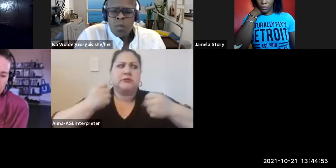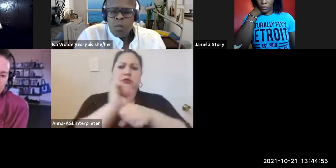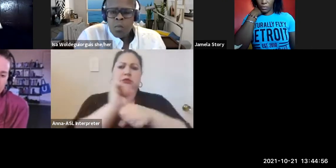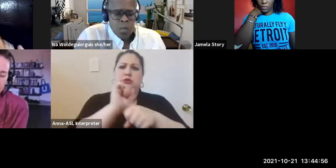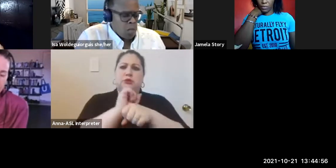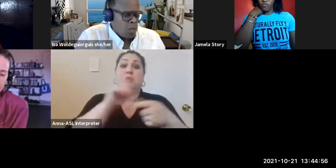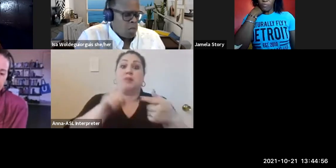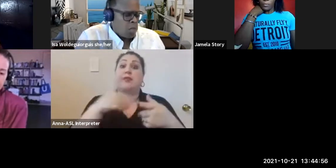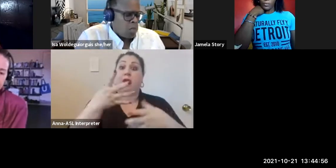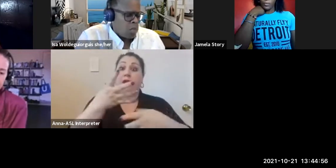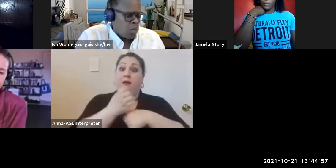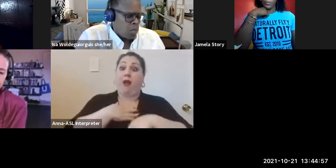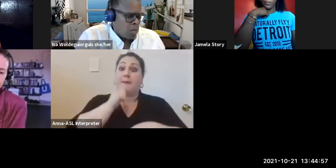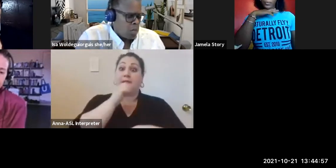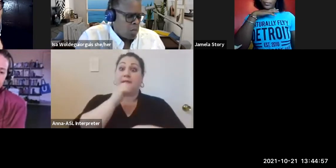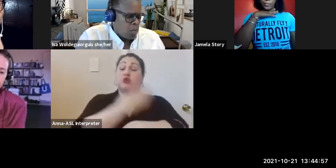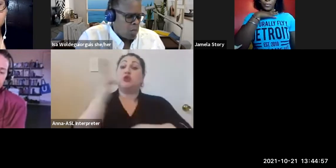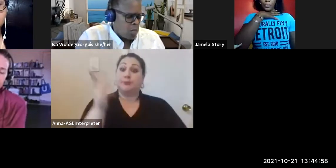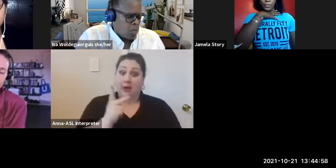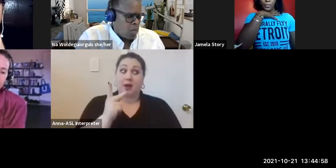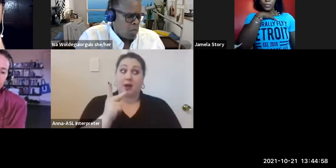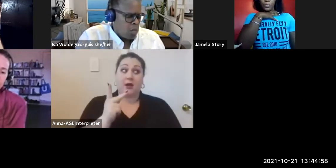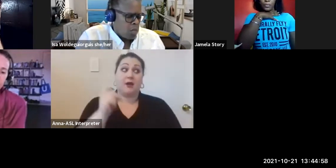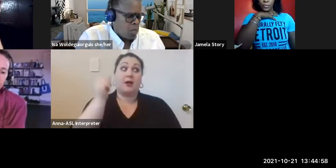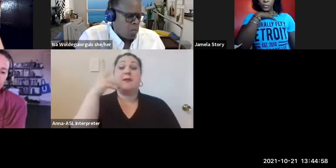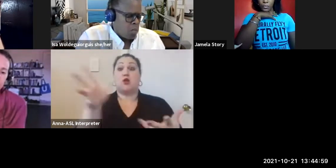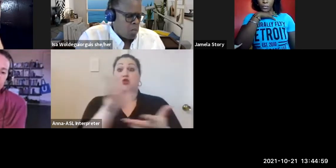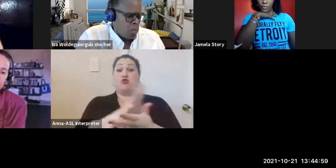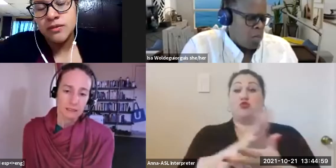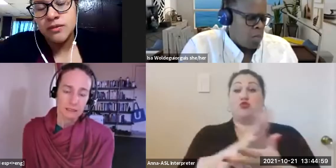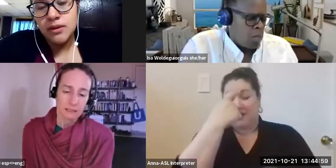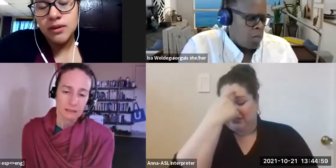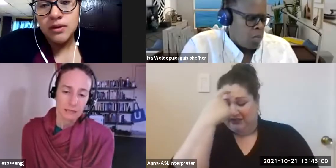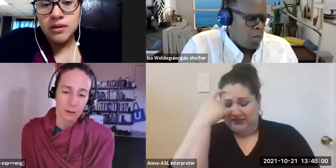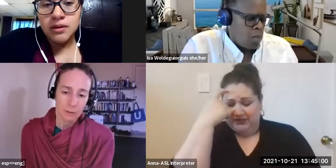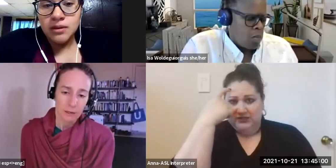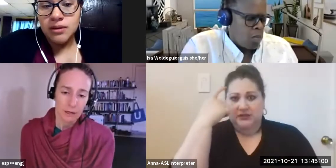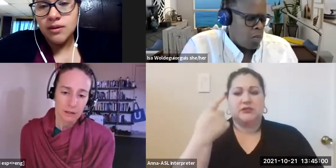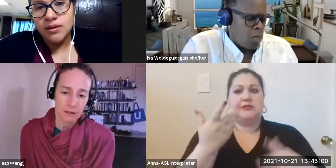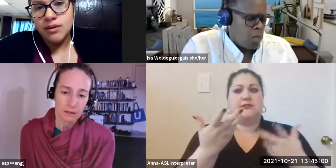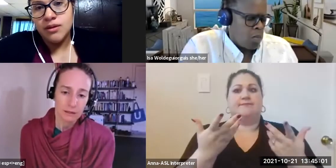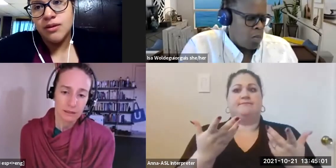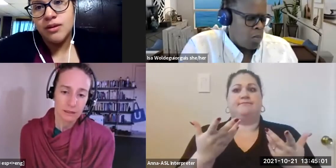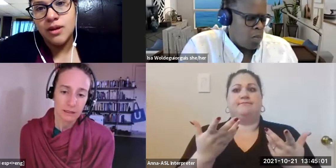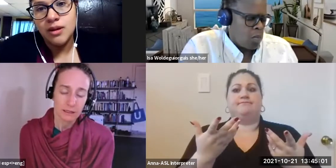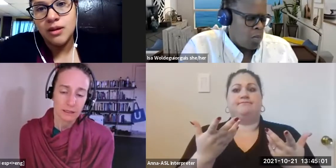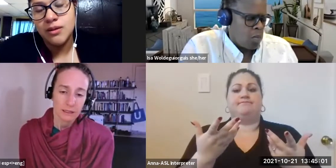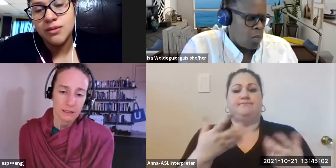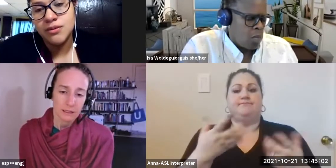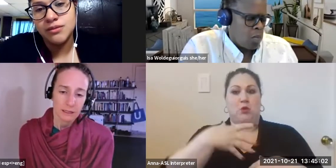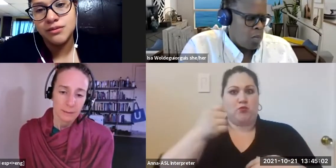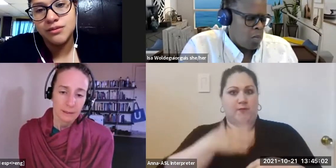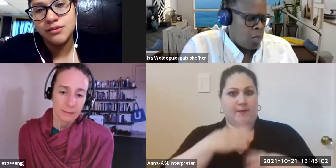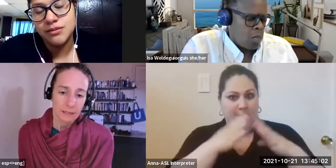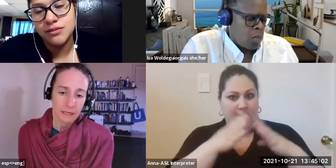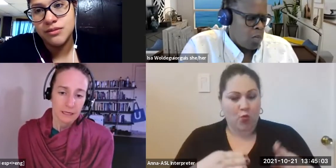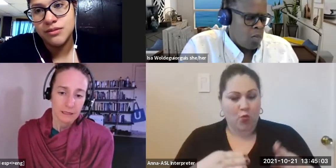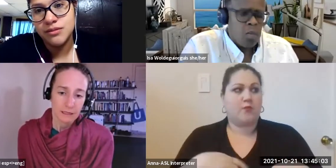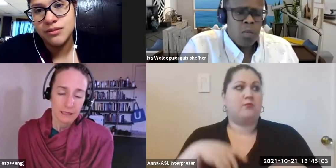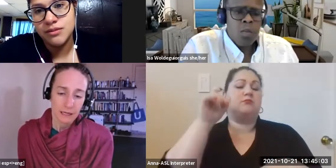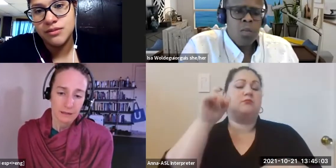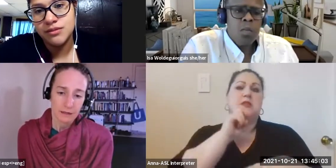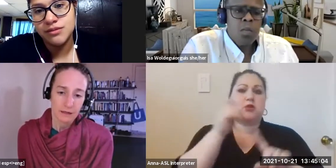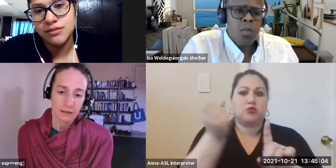But the trauma of removal, the trauma of sexual assault, the trauma